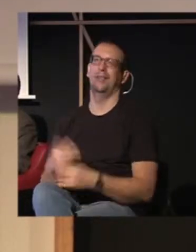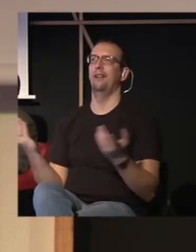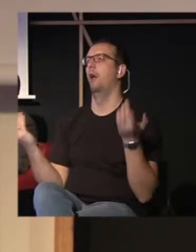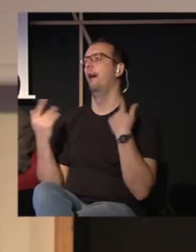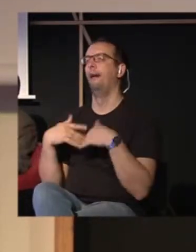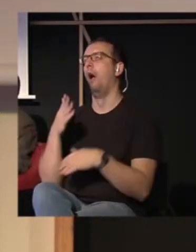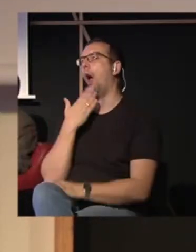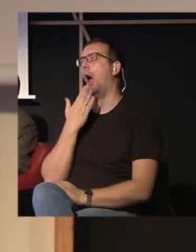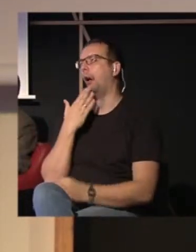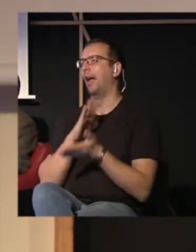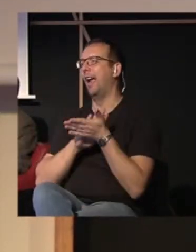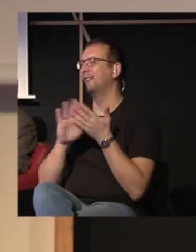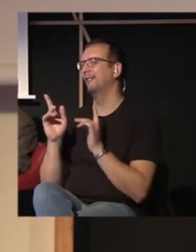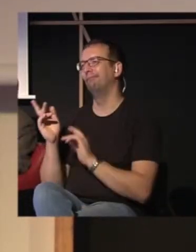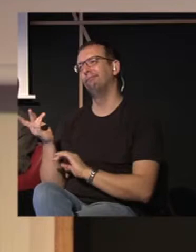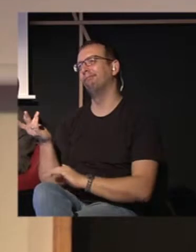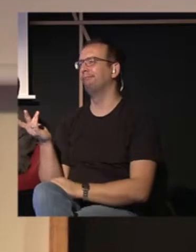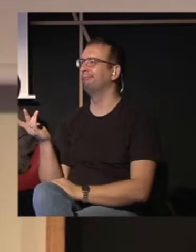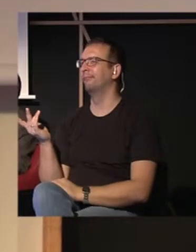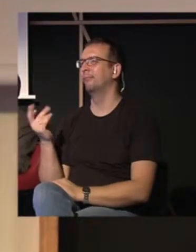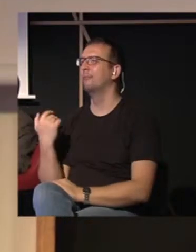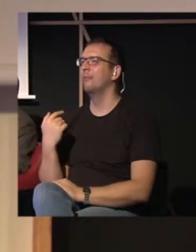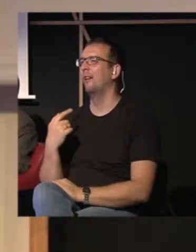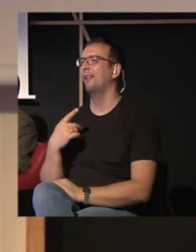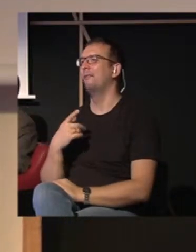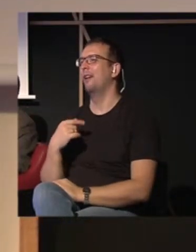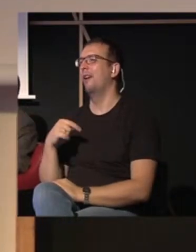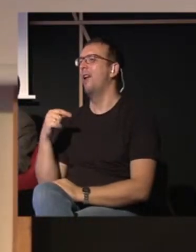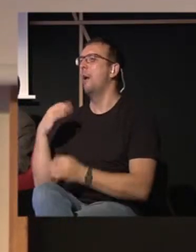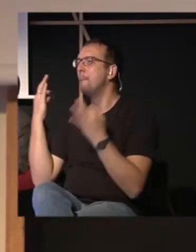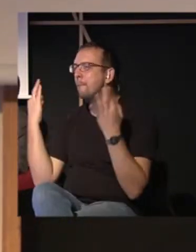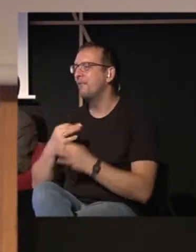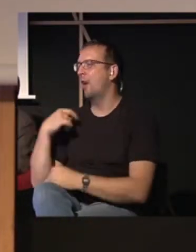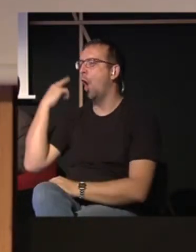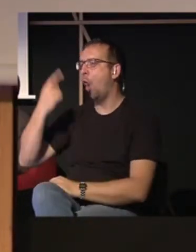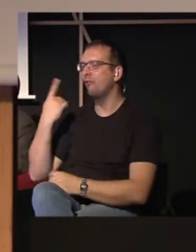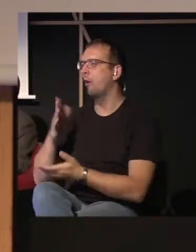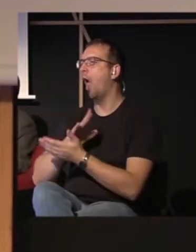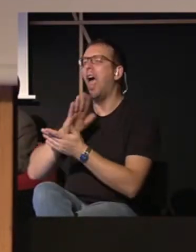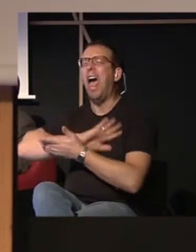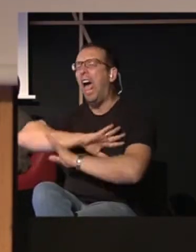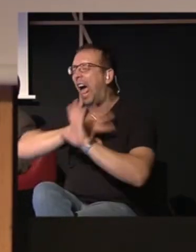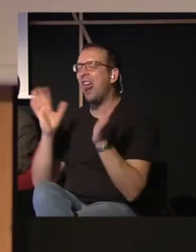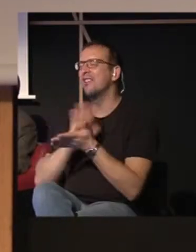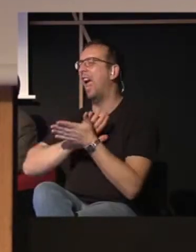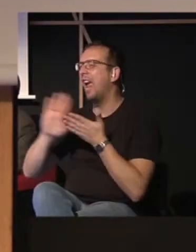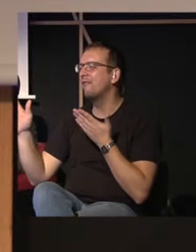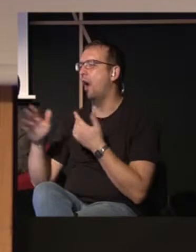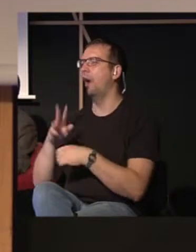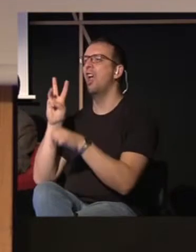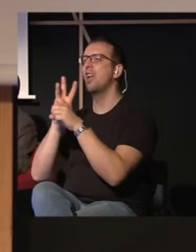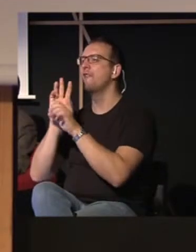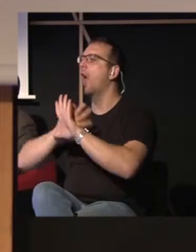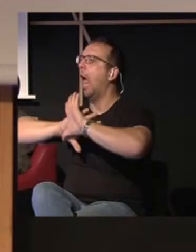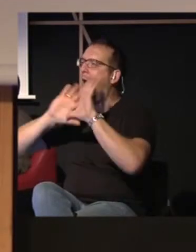been brilliant with me. If there's any problems, you can always know that you can go and speak to any of the team, and they're there to help and offer support, which